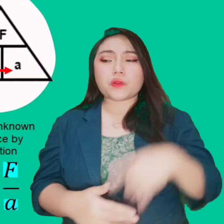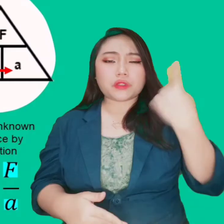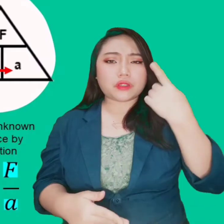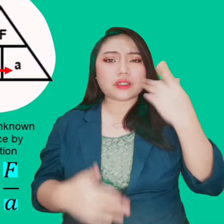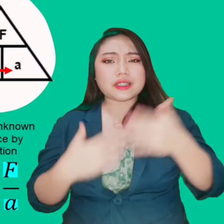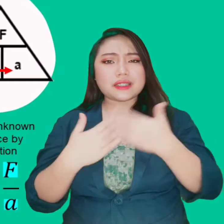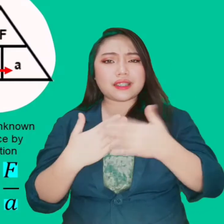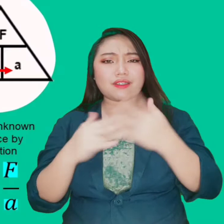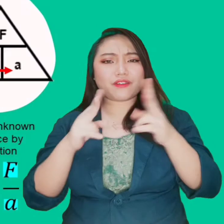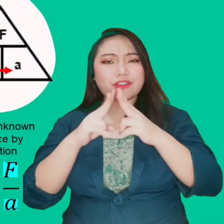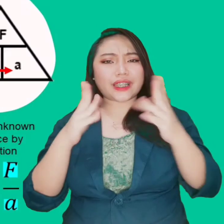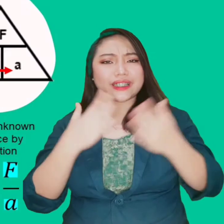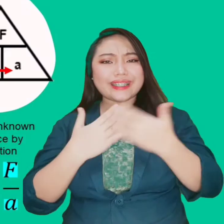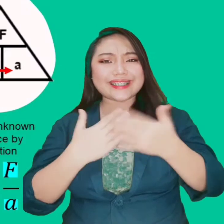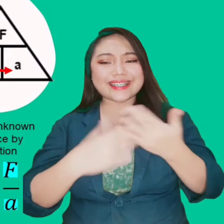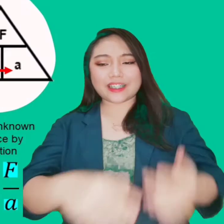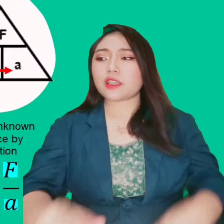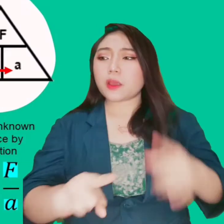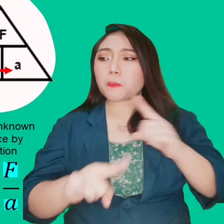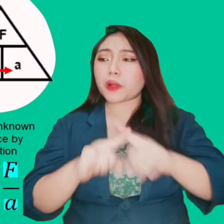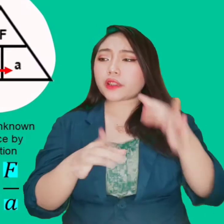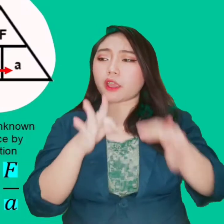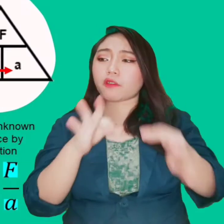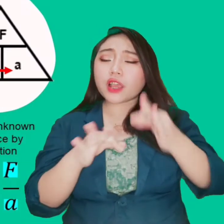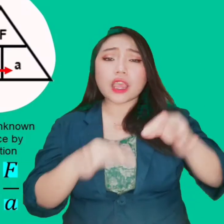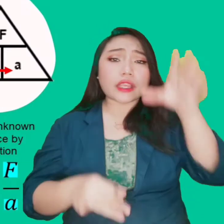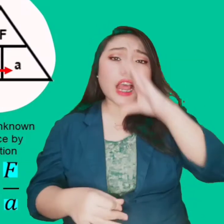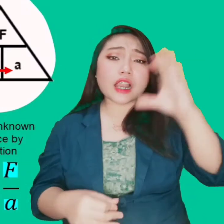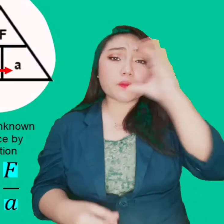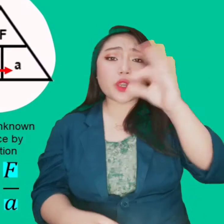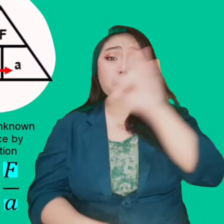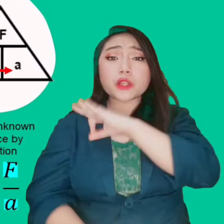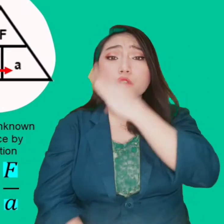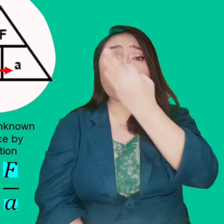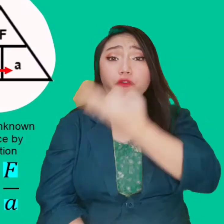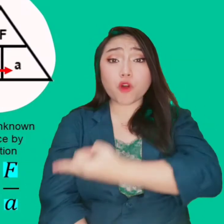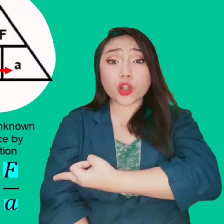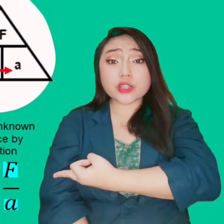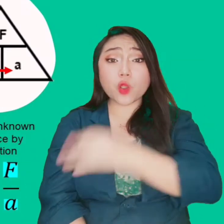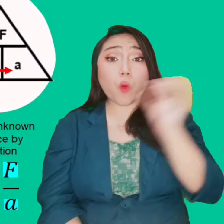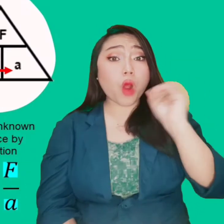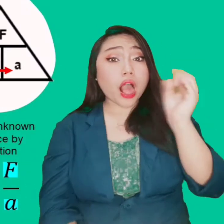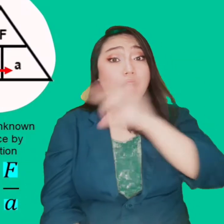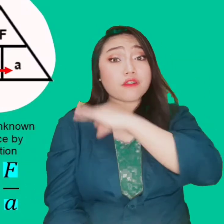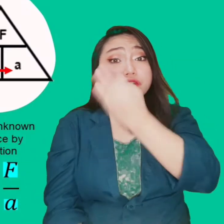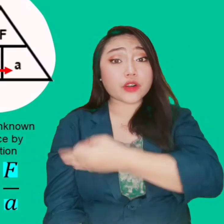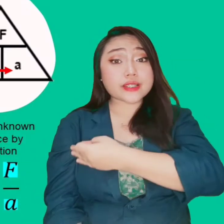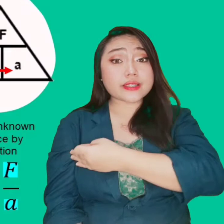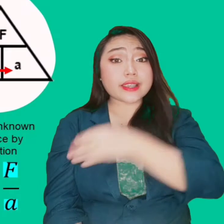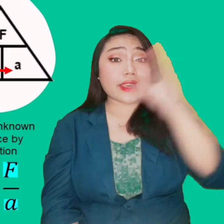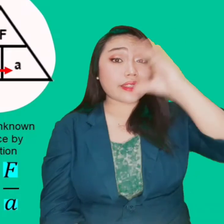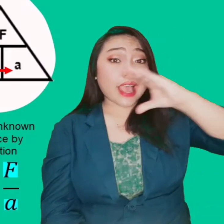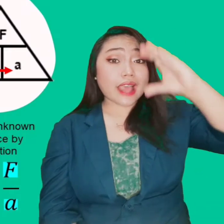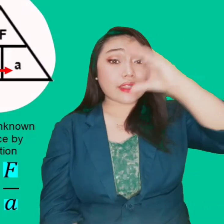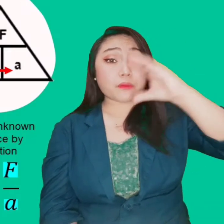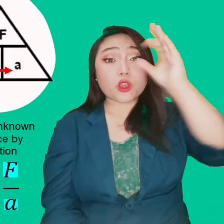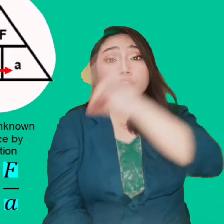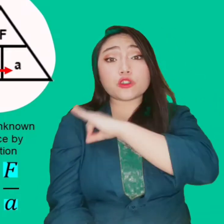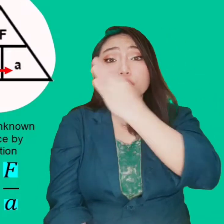F divided by M. It's very easy. If you are looking for force,